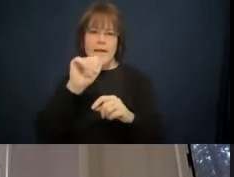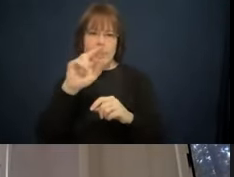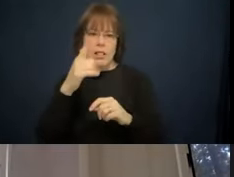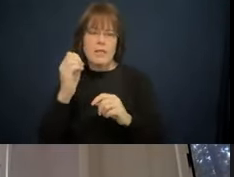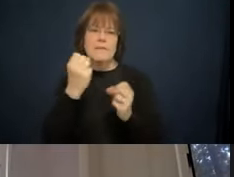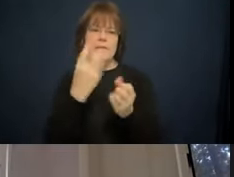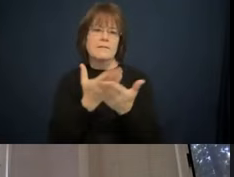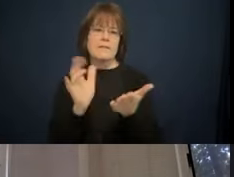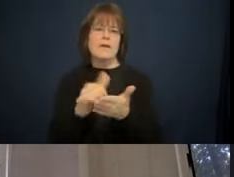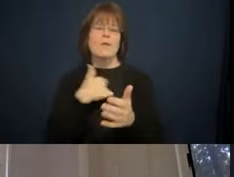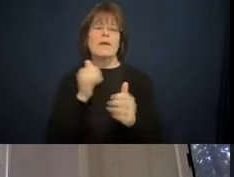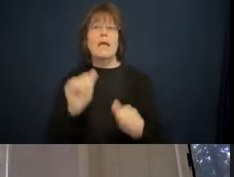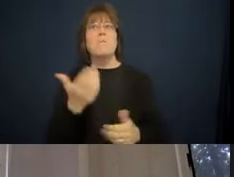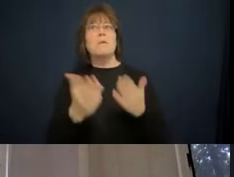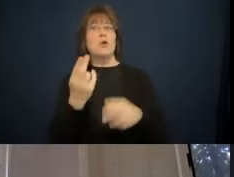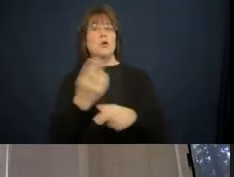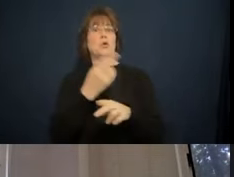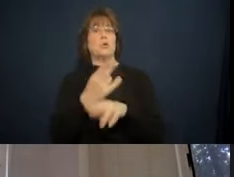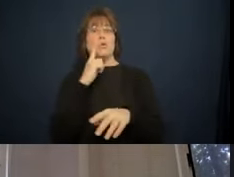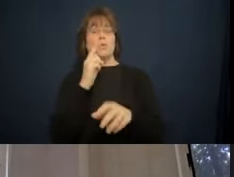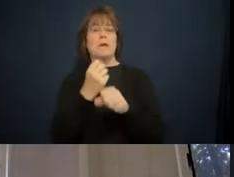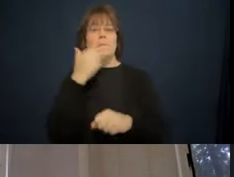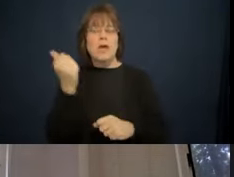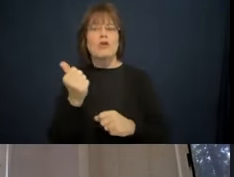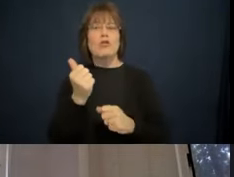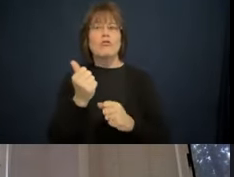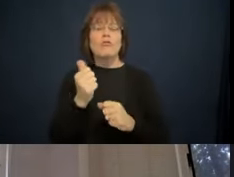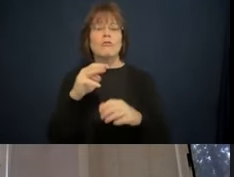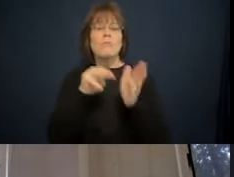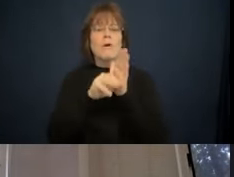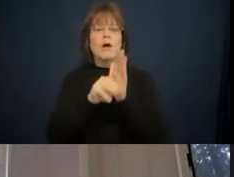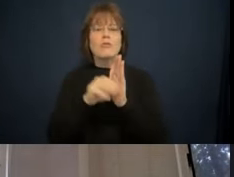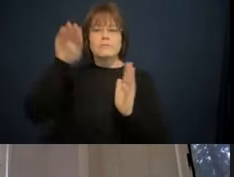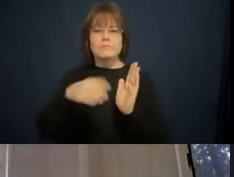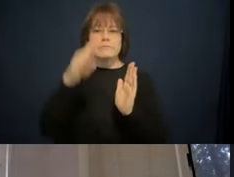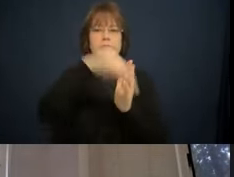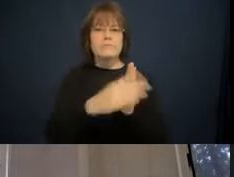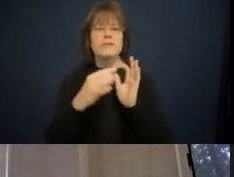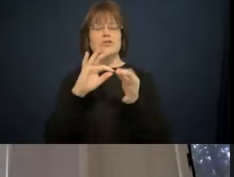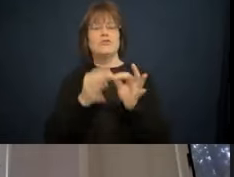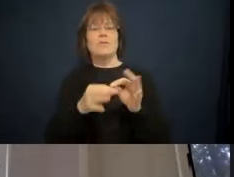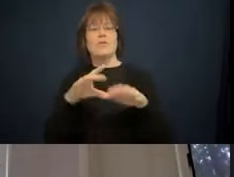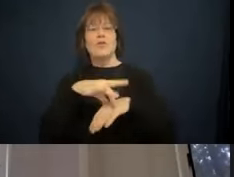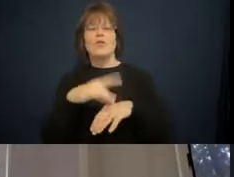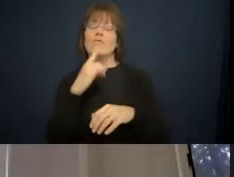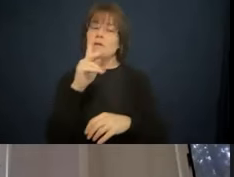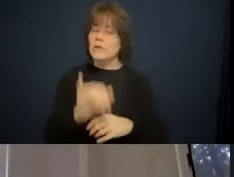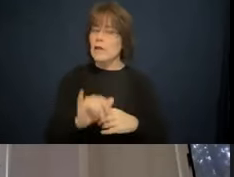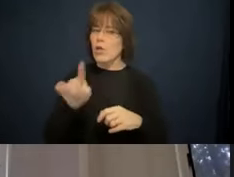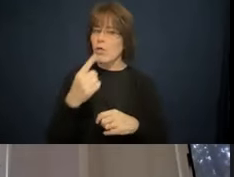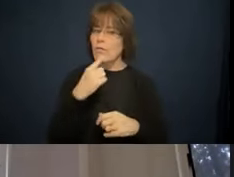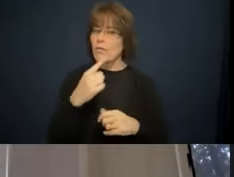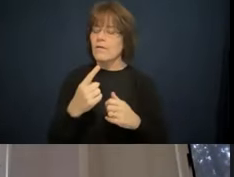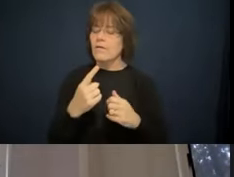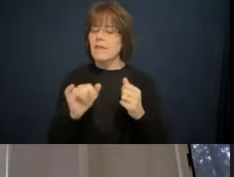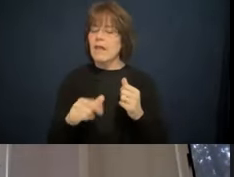things like that that we could conceivably use to make better digital elevation models and interpret the Earth. Well, for Kentucky alone, for the first coverage,